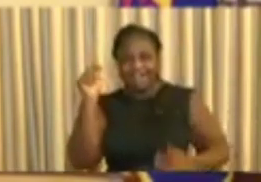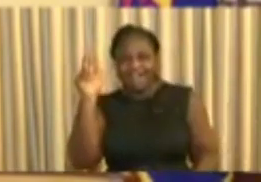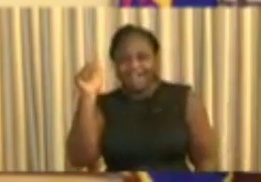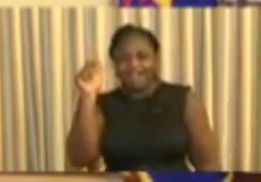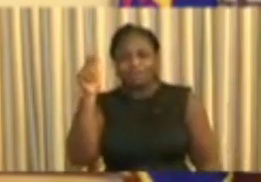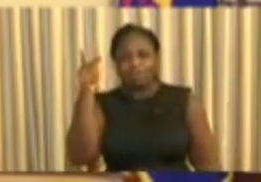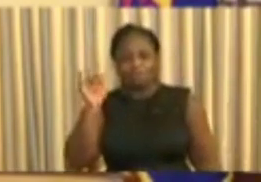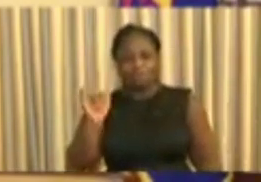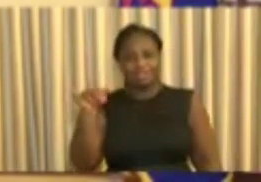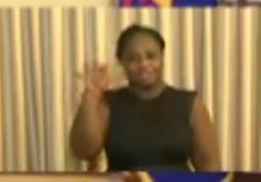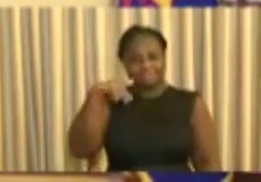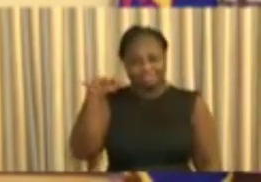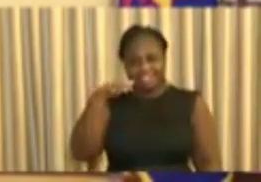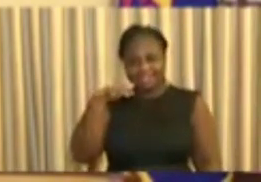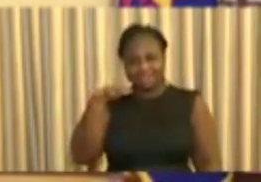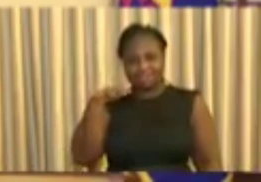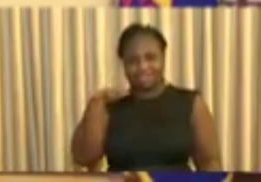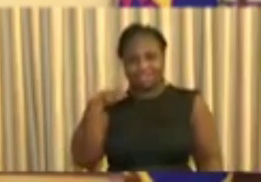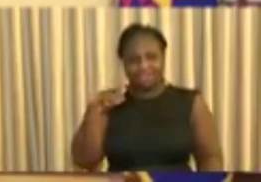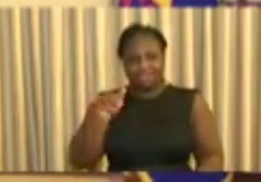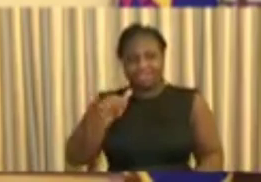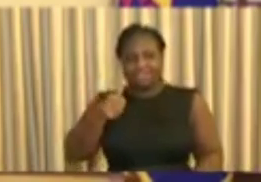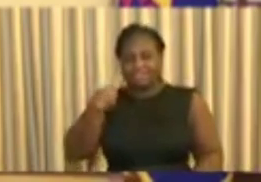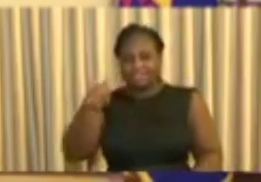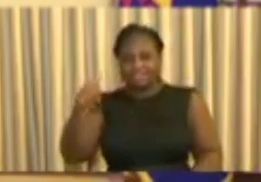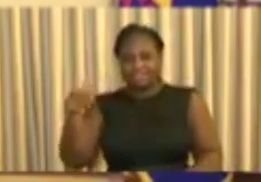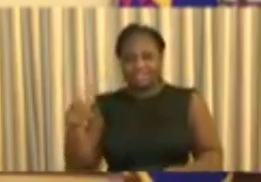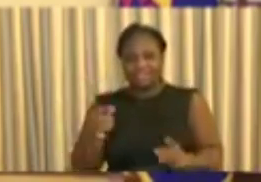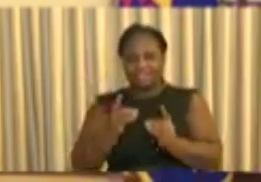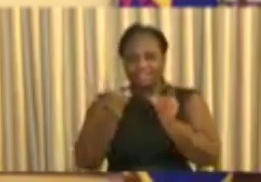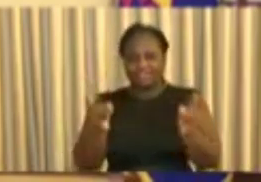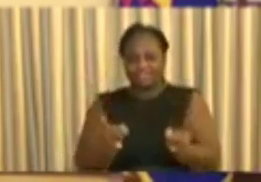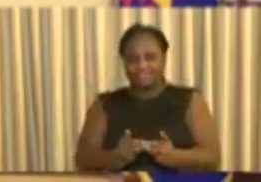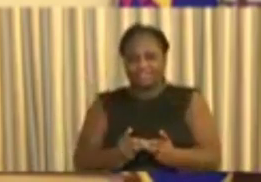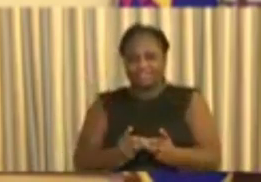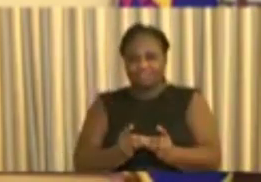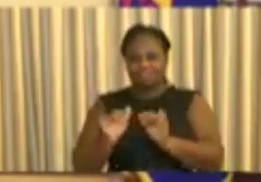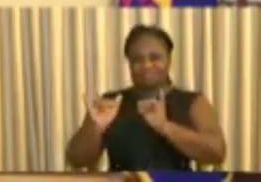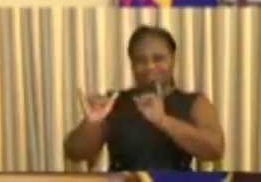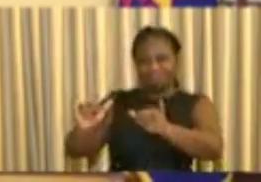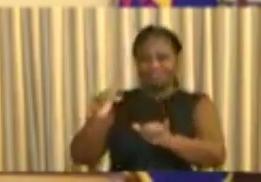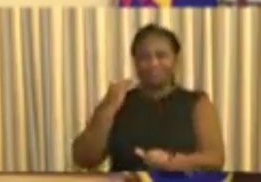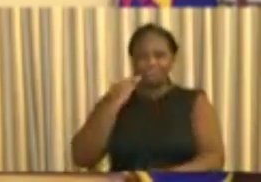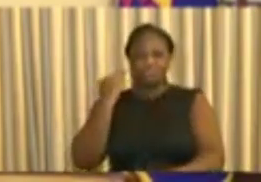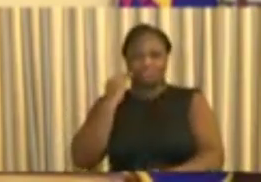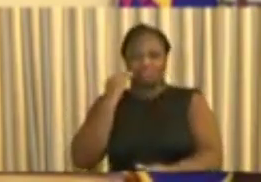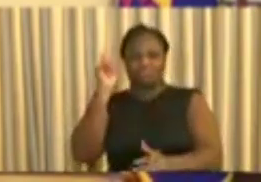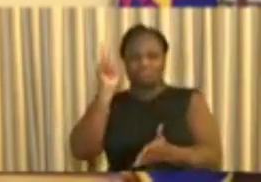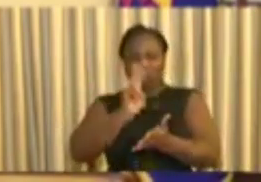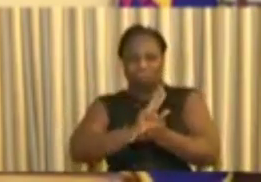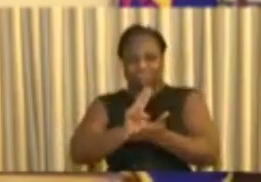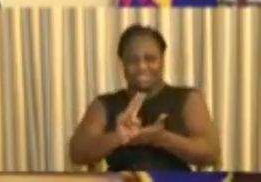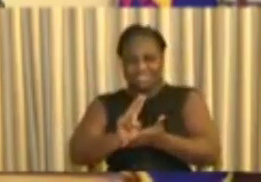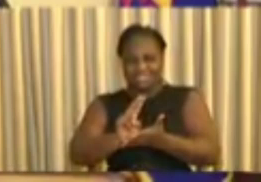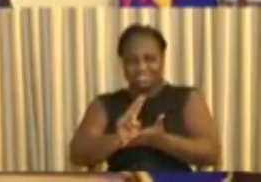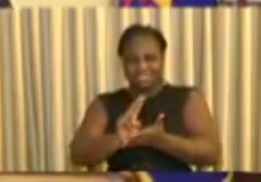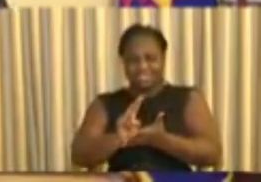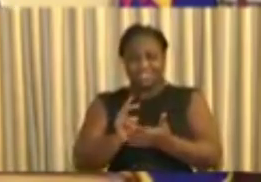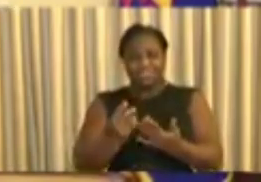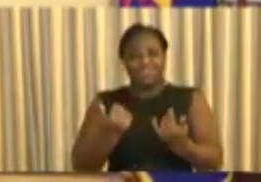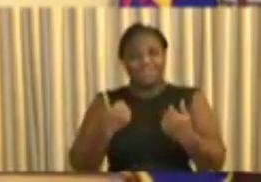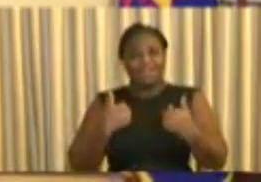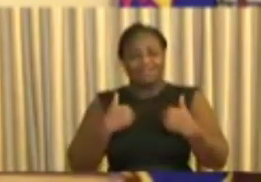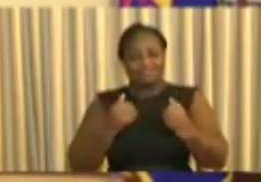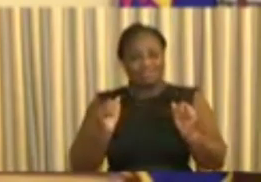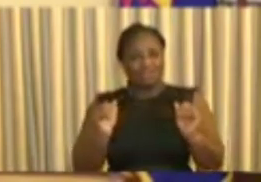Kumasi Metropolitan Area and its contiguous districts to stay at home for 2 weeks in order to